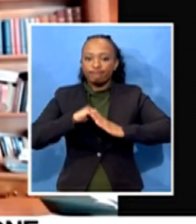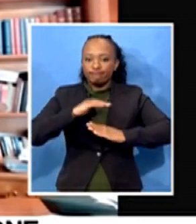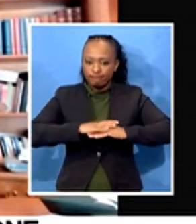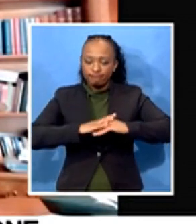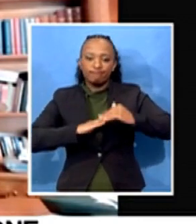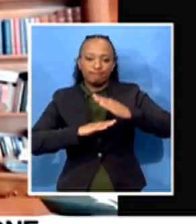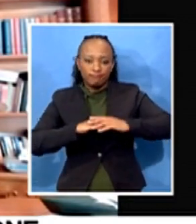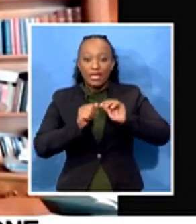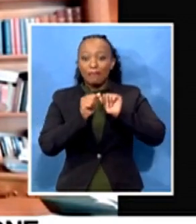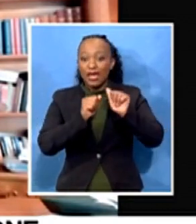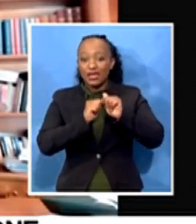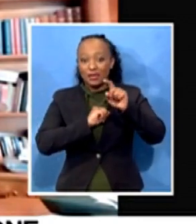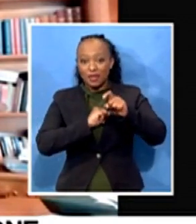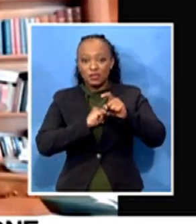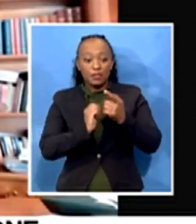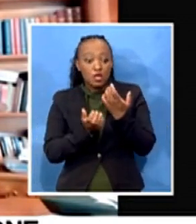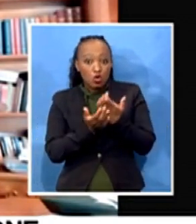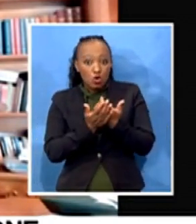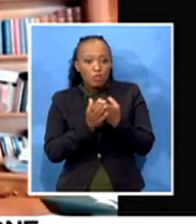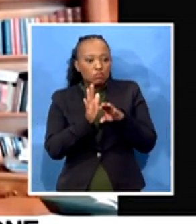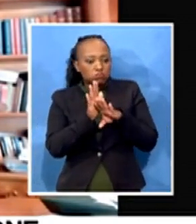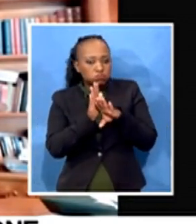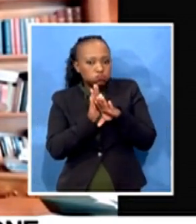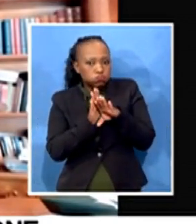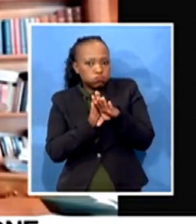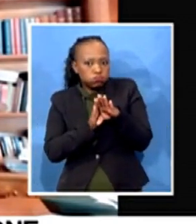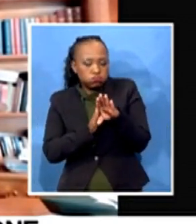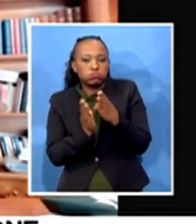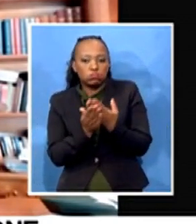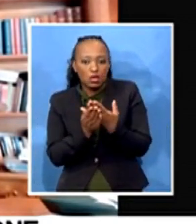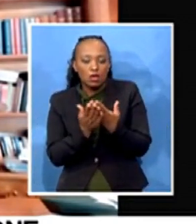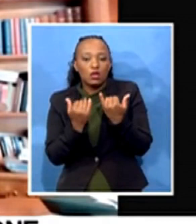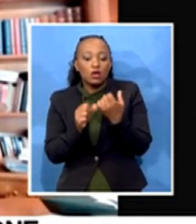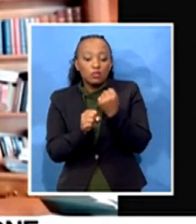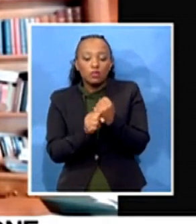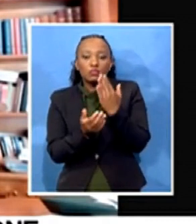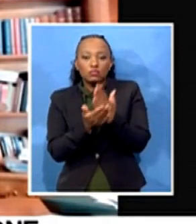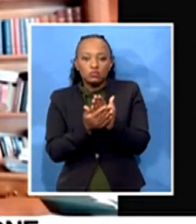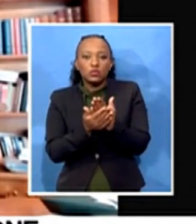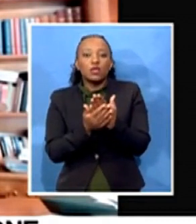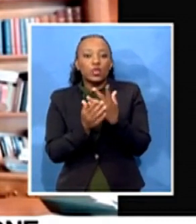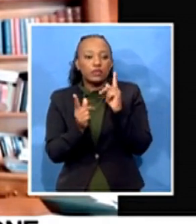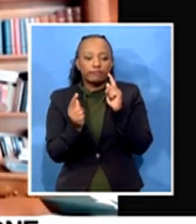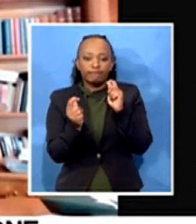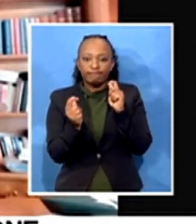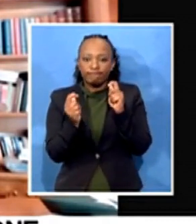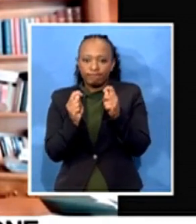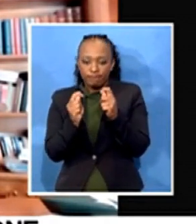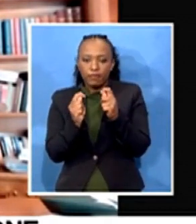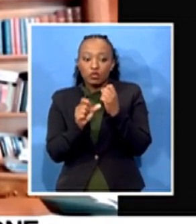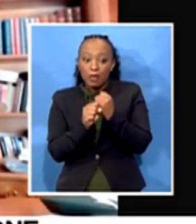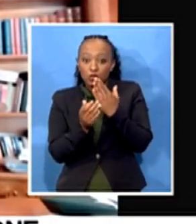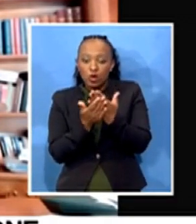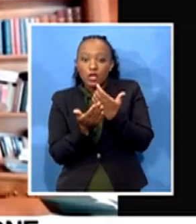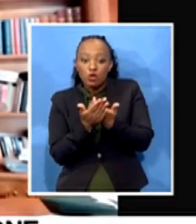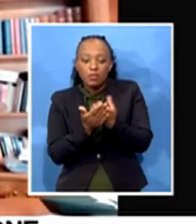economy, and to make sure that we reposition the economy of our country. And with these words, I wish